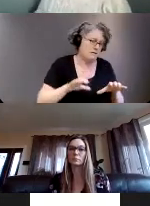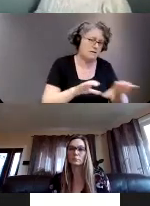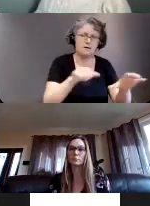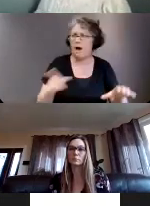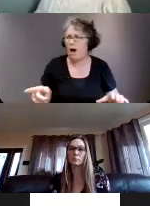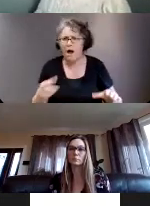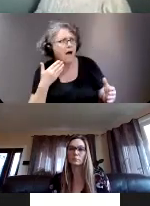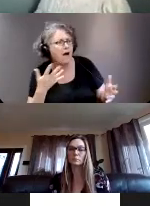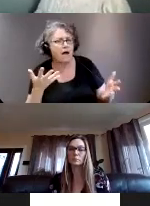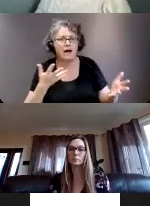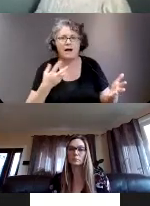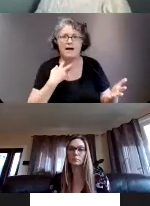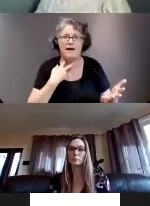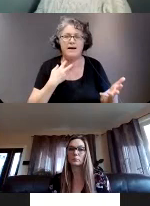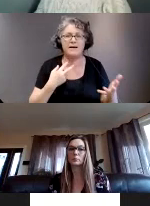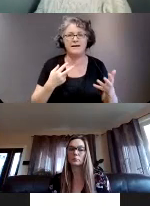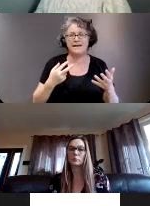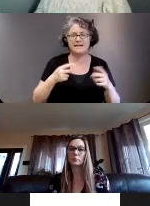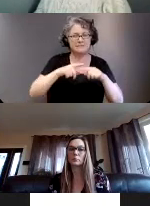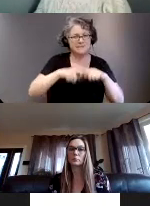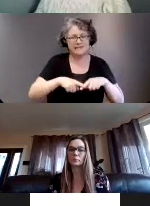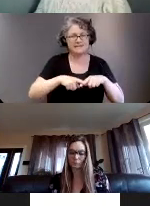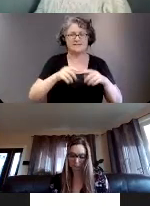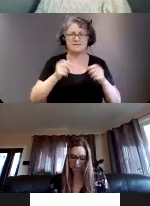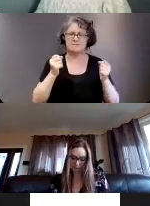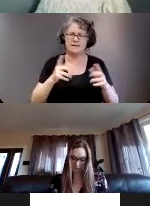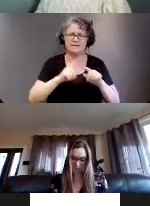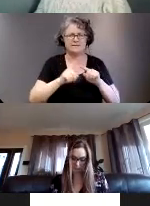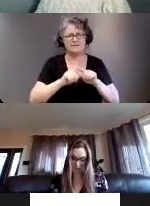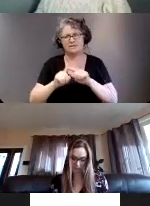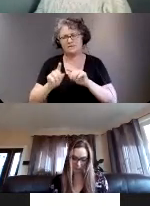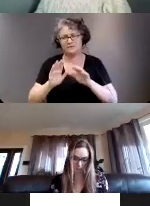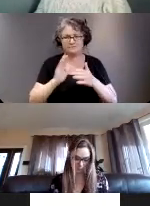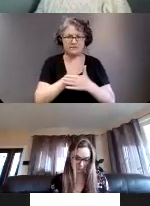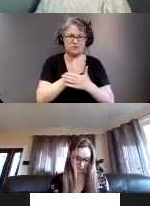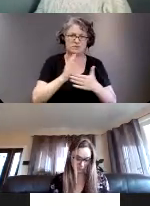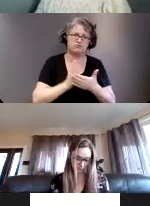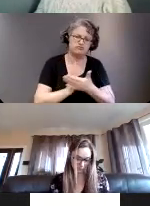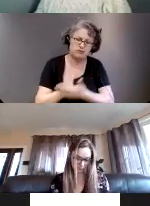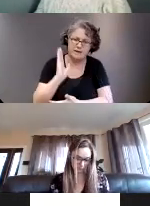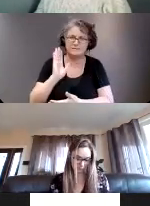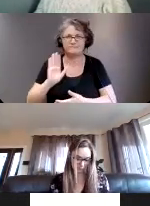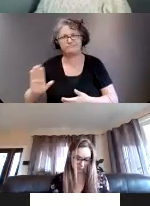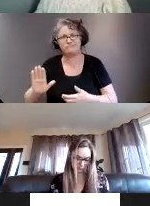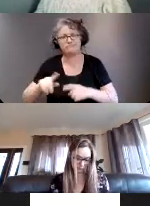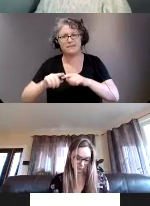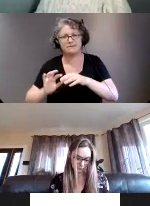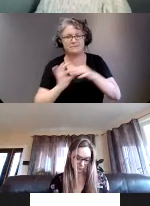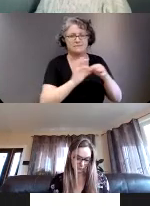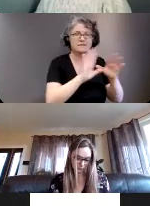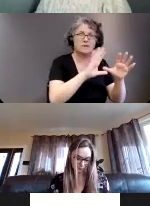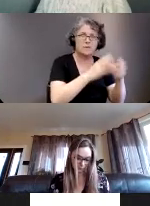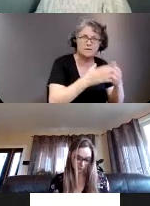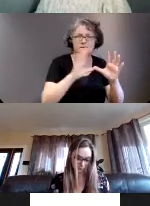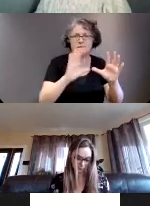worker, but more systemically, that there's so many differences in what the rights are for that person, especially when it gets into capacity. So